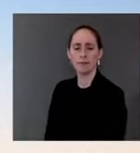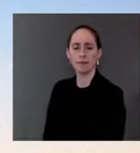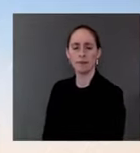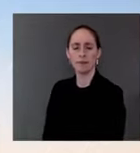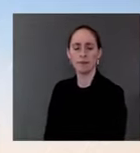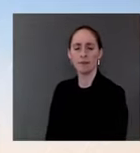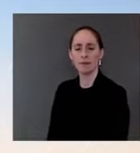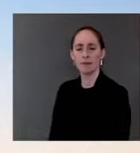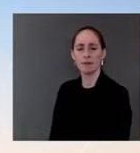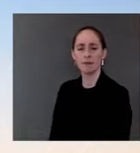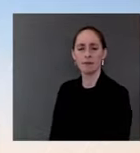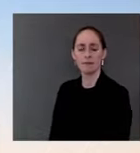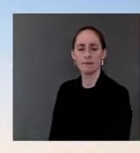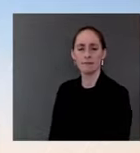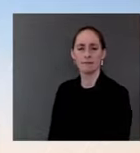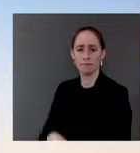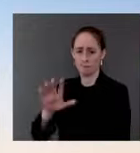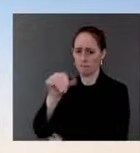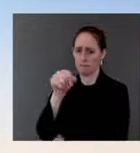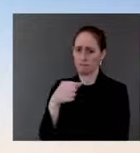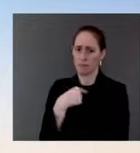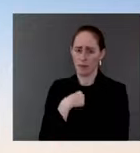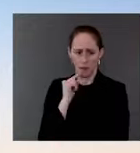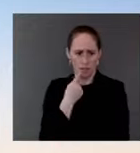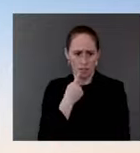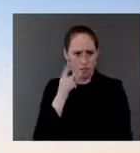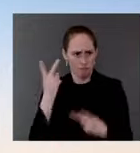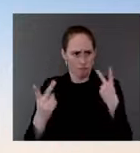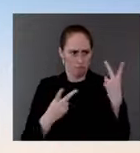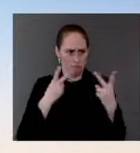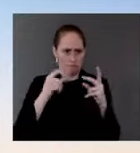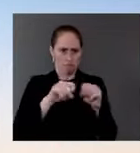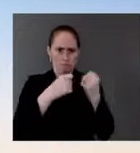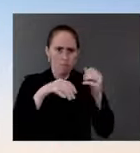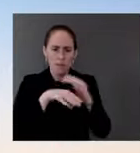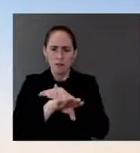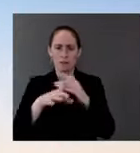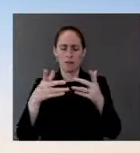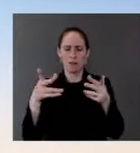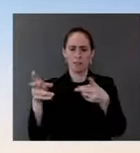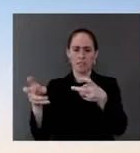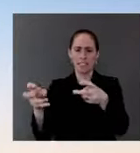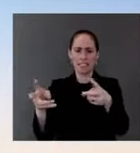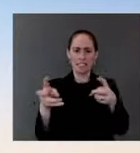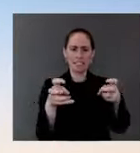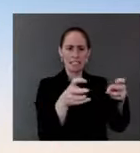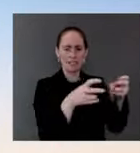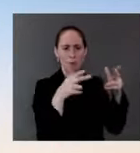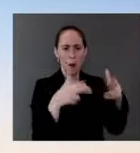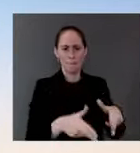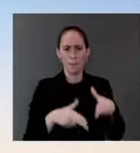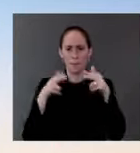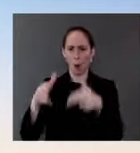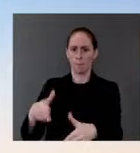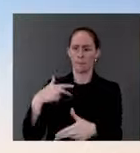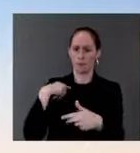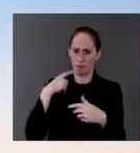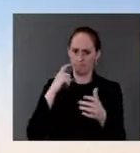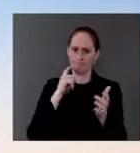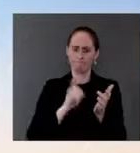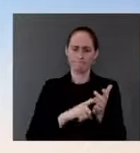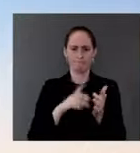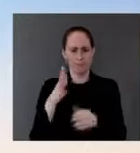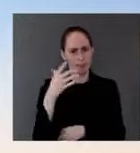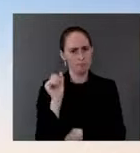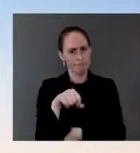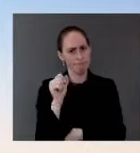retail theft in a range of communities across the country. And I know you are aware of this, but we have actually taken some what we would consider serious